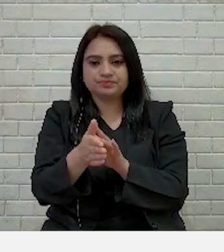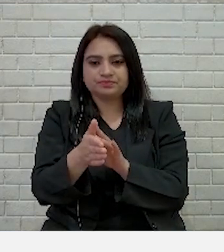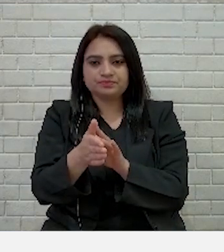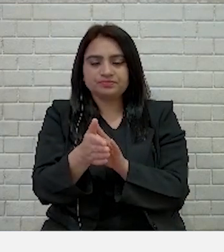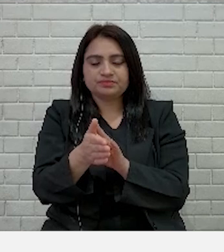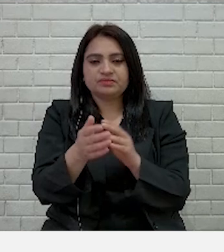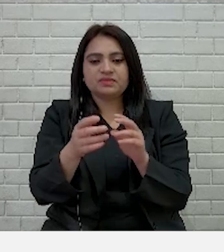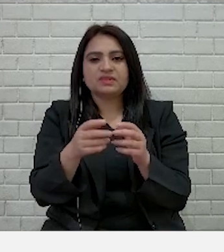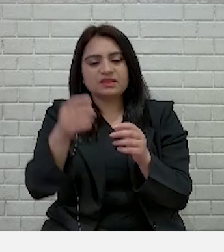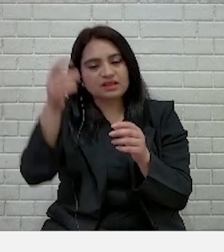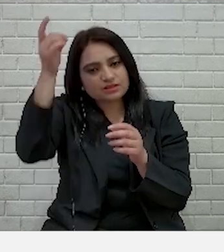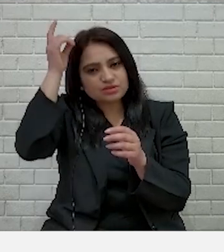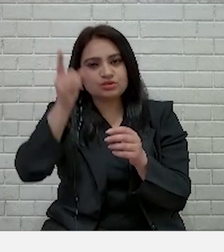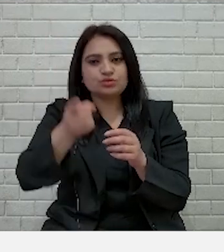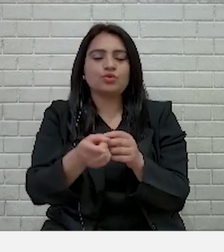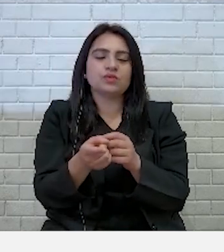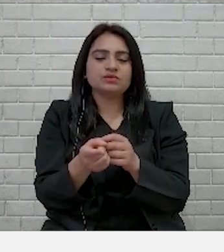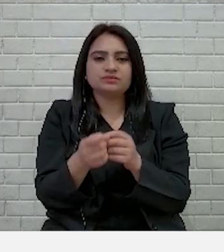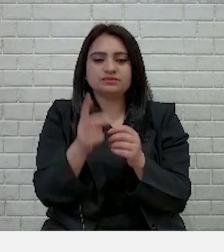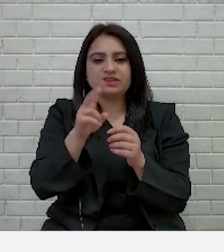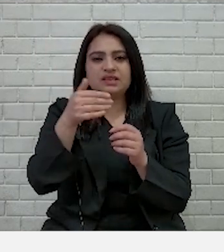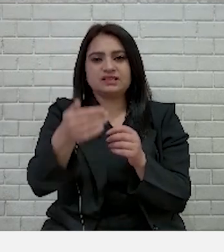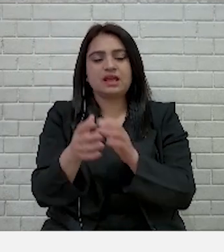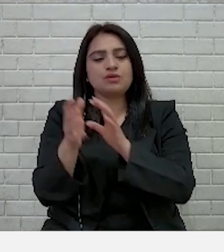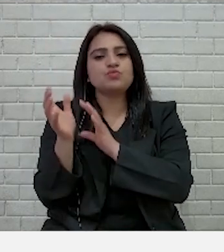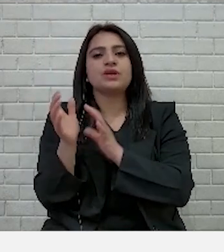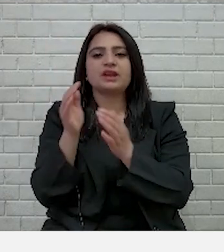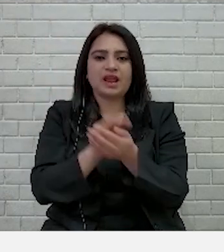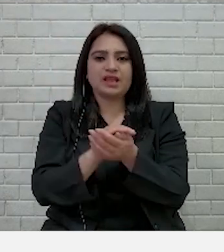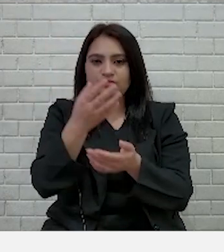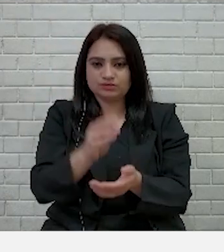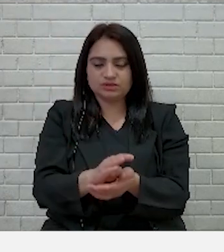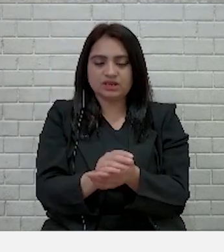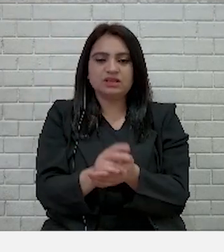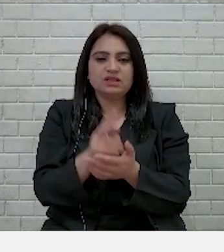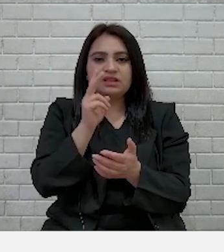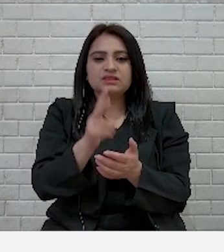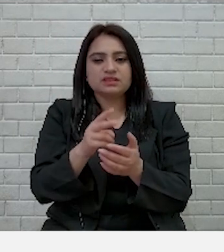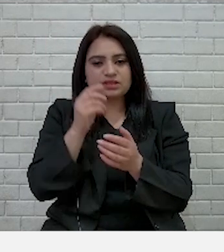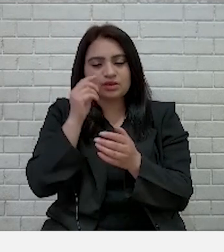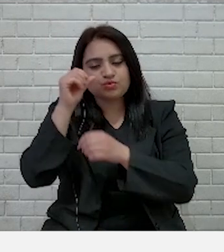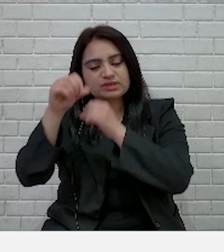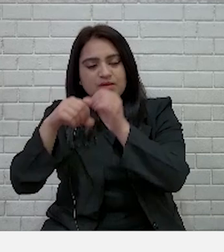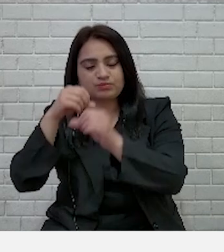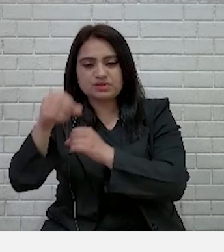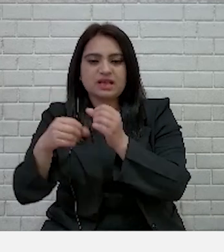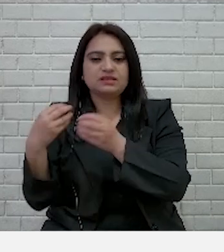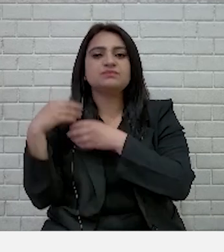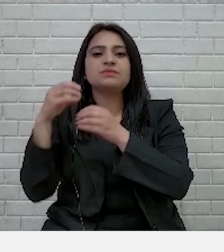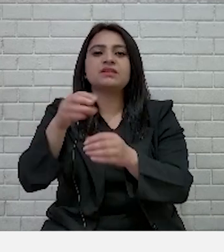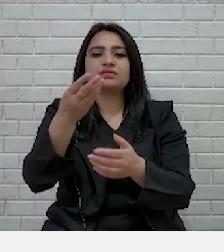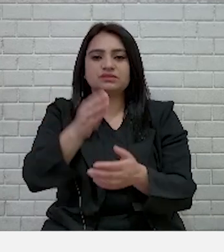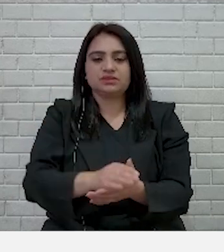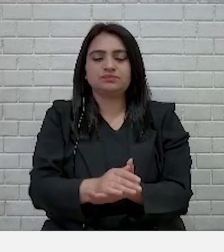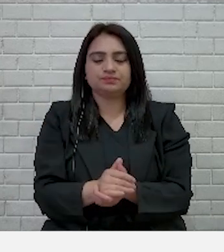thread of this culture and pass down from generations to generations, keeping the authenticity alive. These are the women who are the